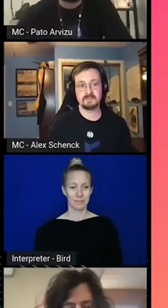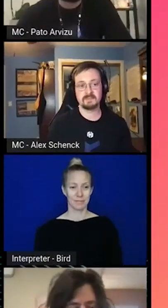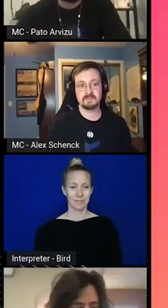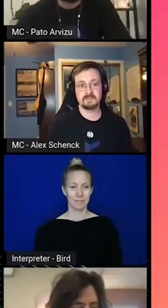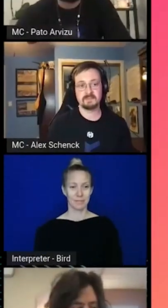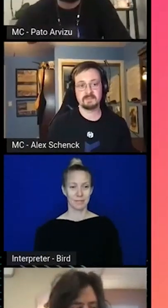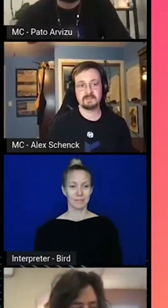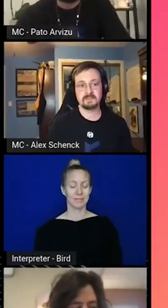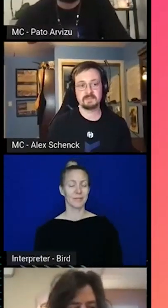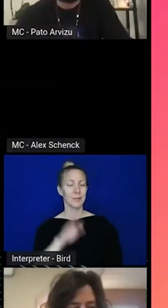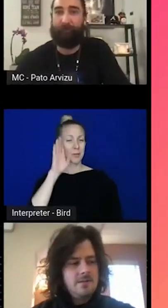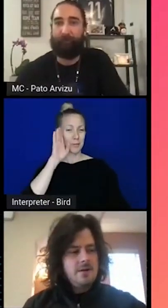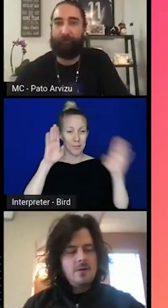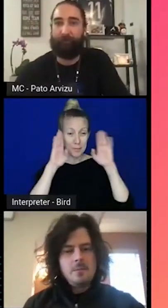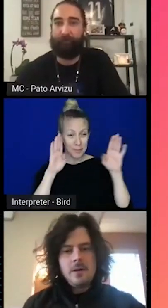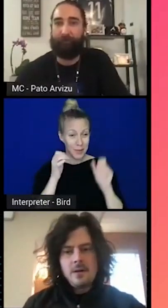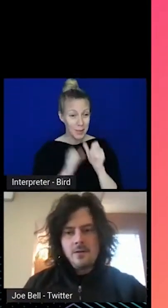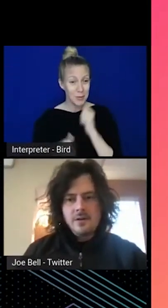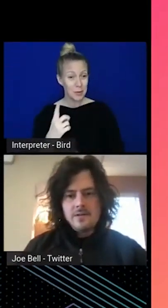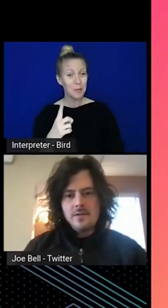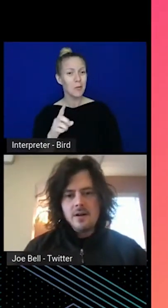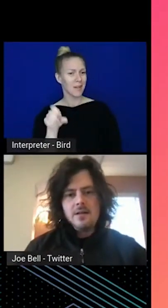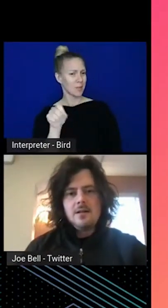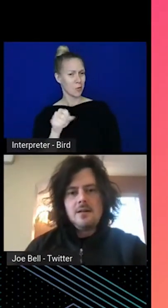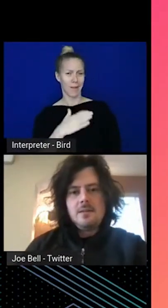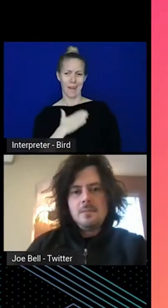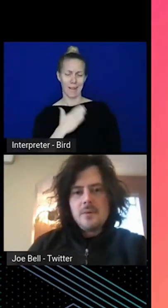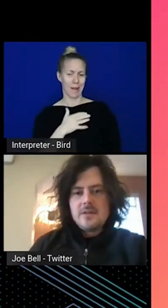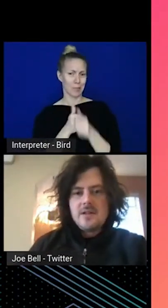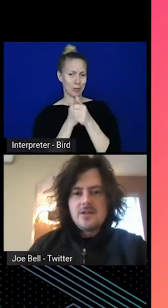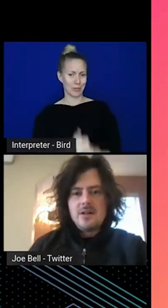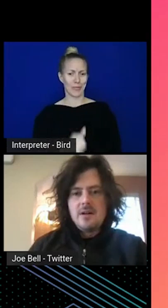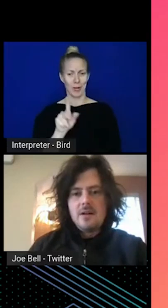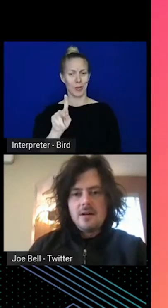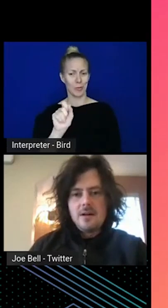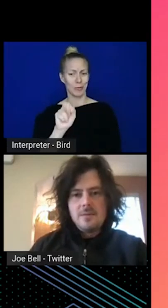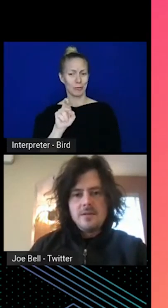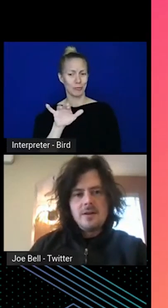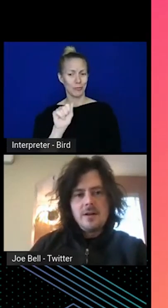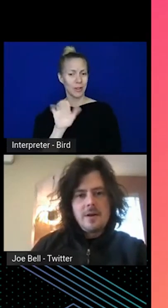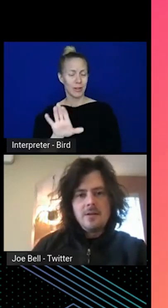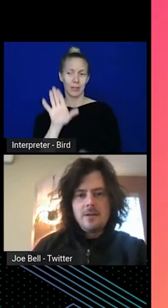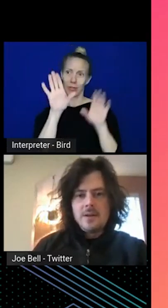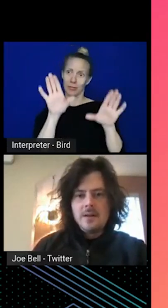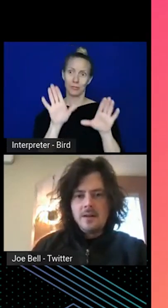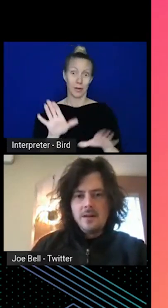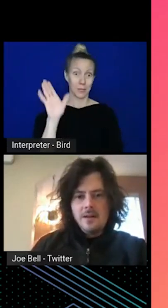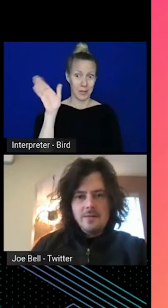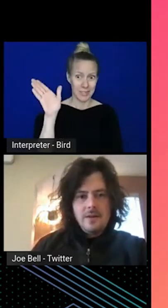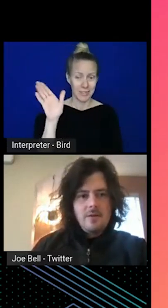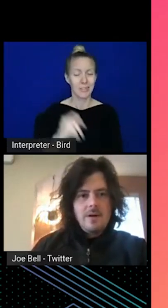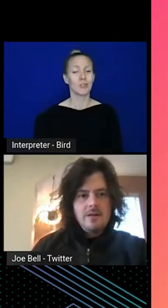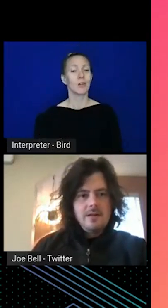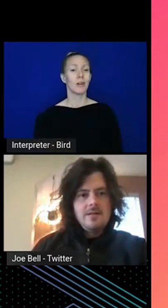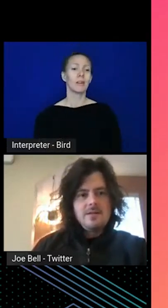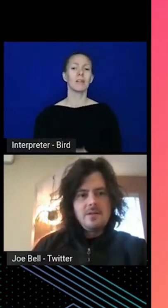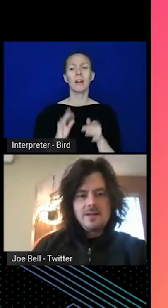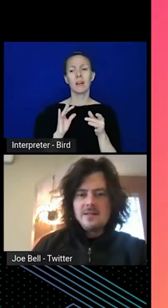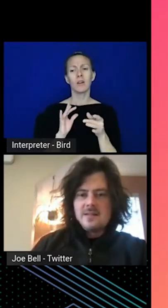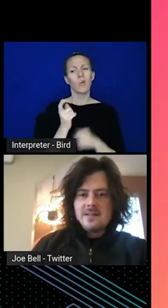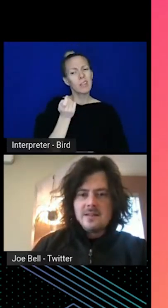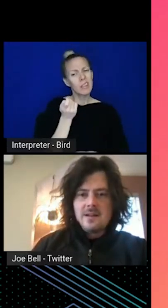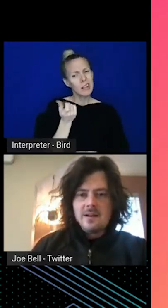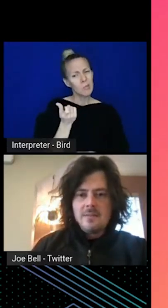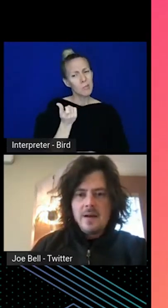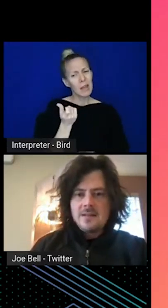Hey everyone. Yeah, happy to follow up Karina's great presentation there, but talking about a little bit of different monoliths. So